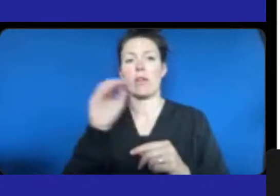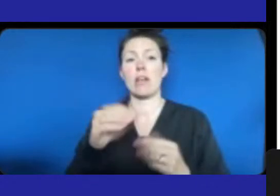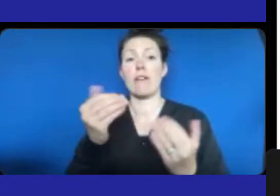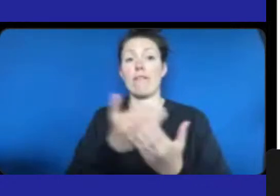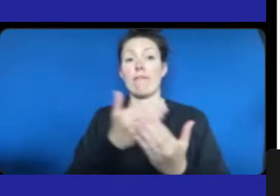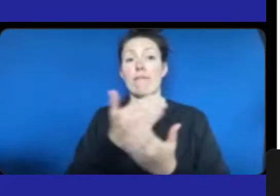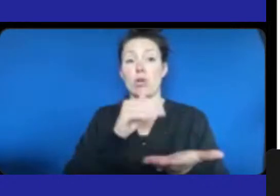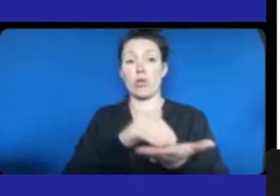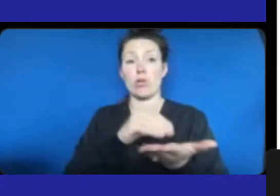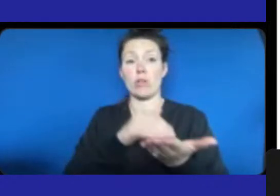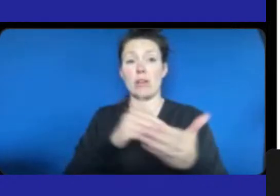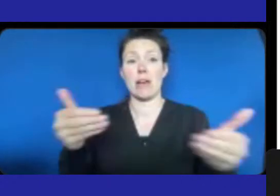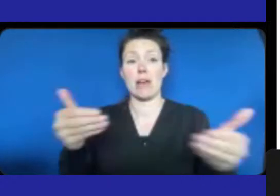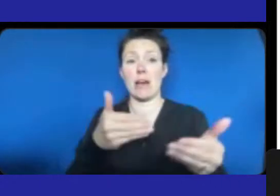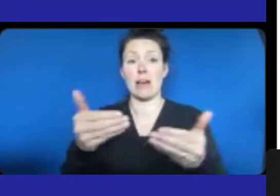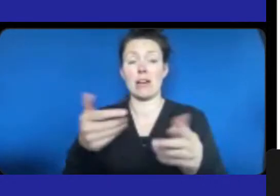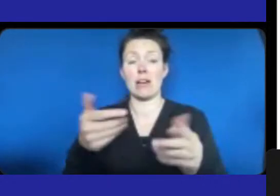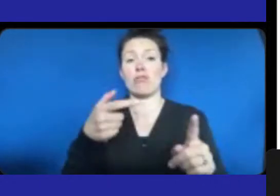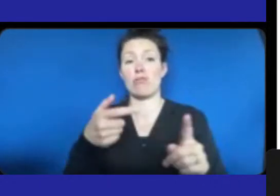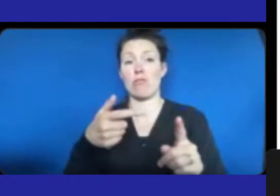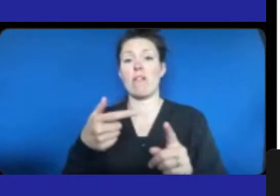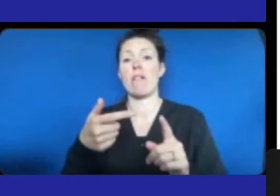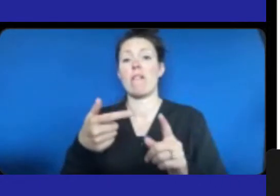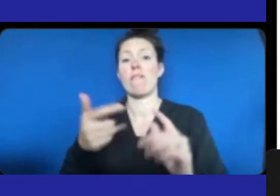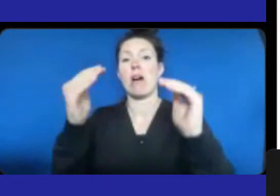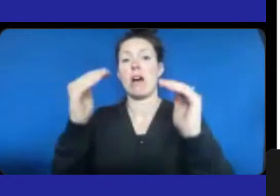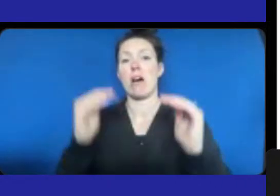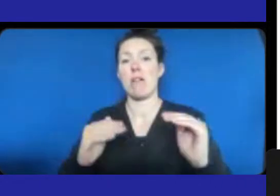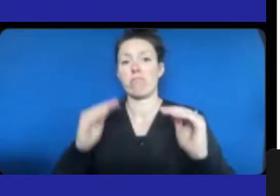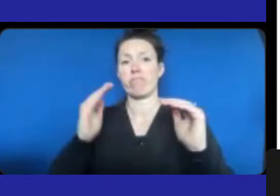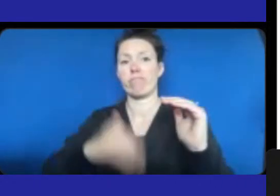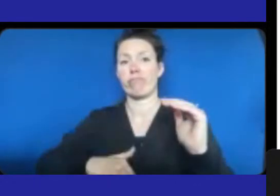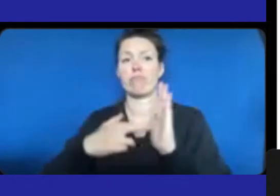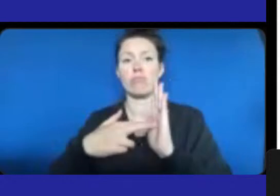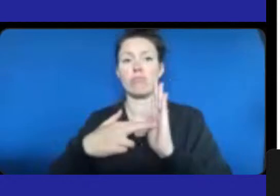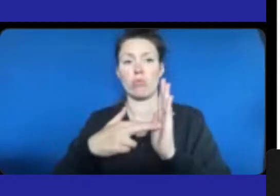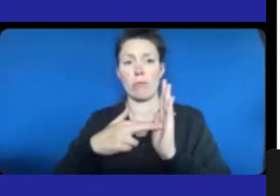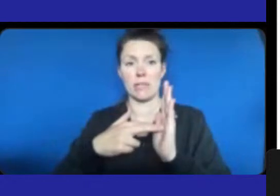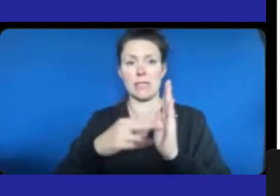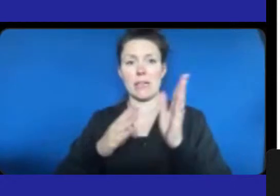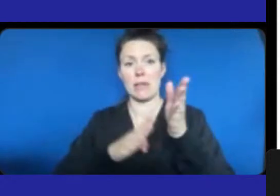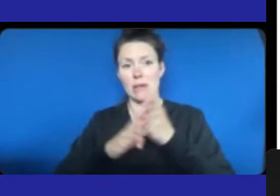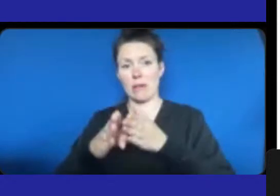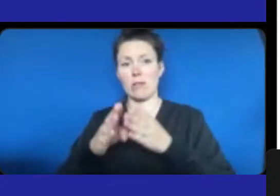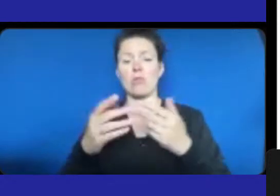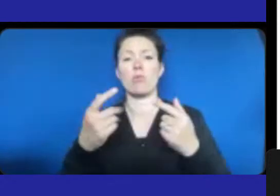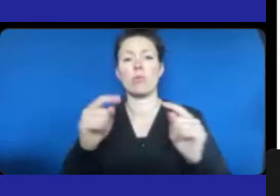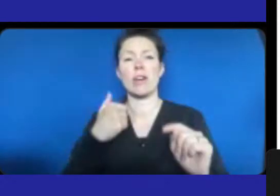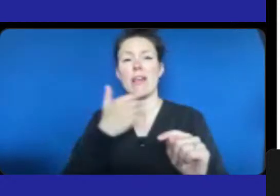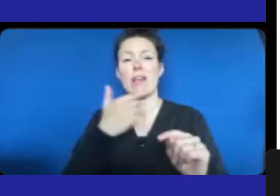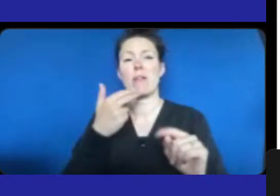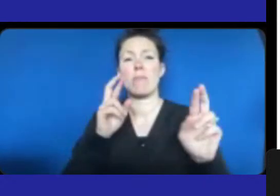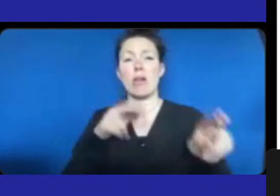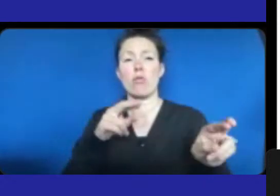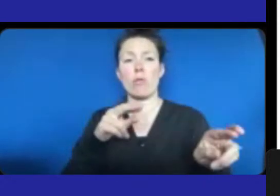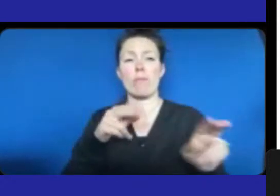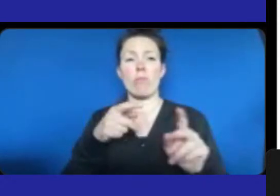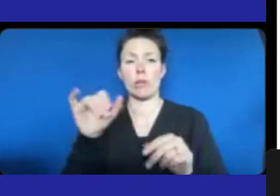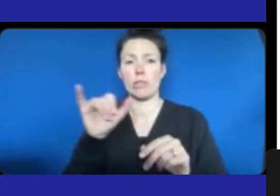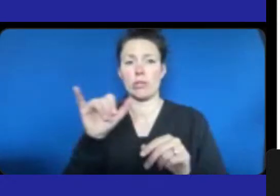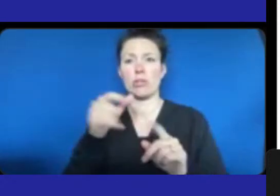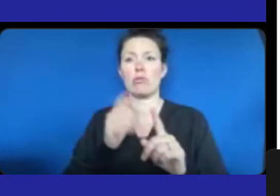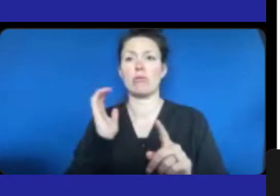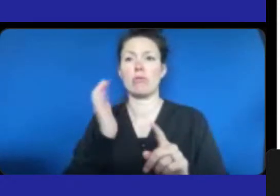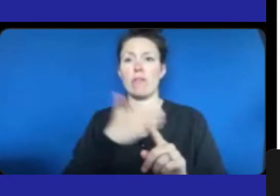hires from underrepresented minorities, we are continuing to try to get better reporting on this from our